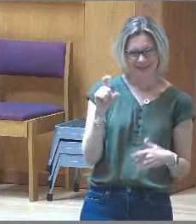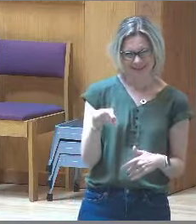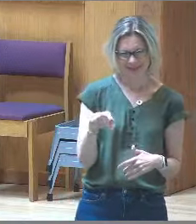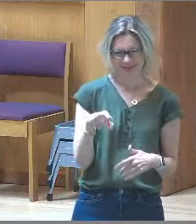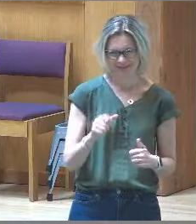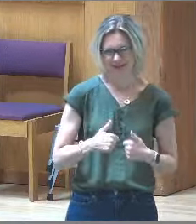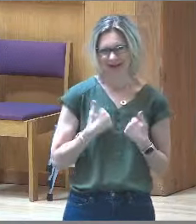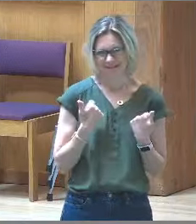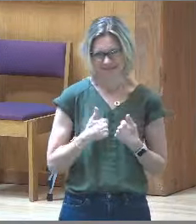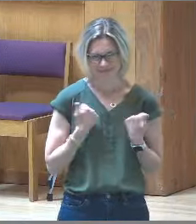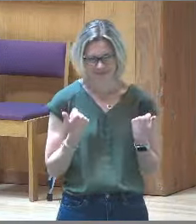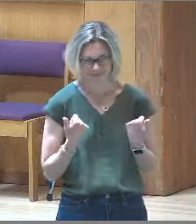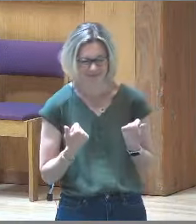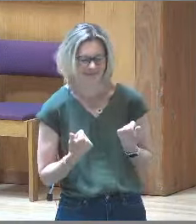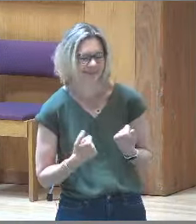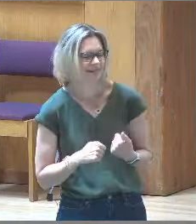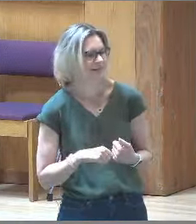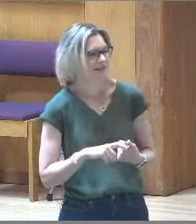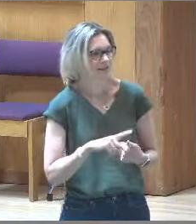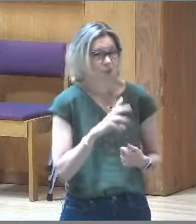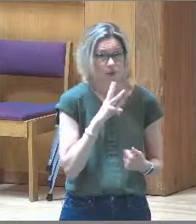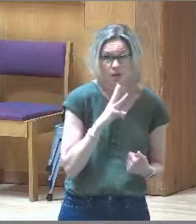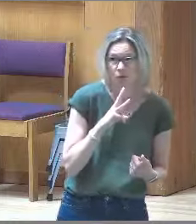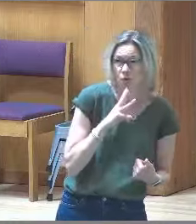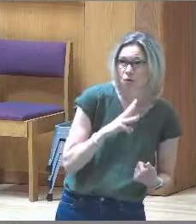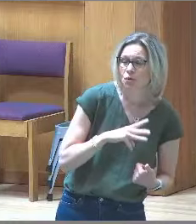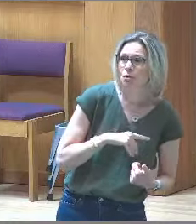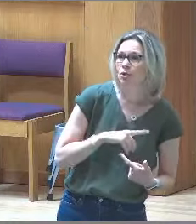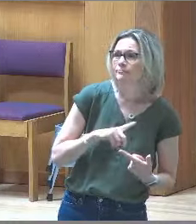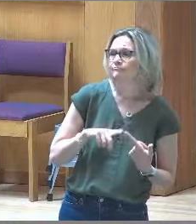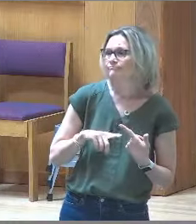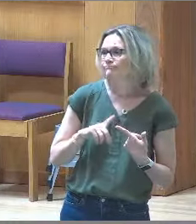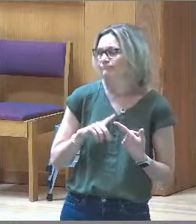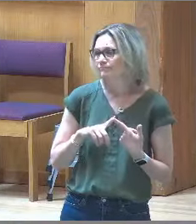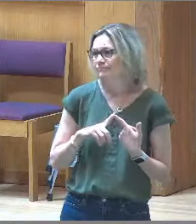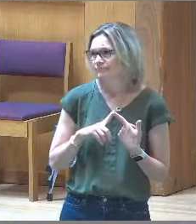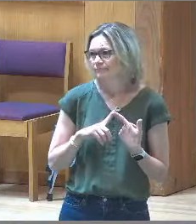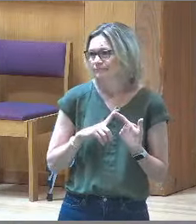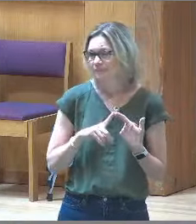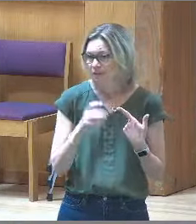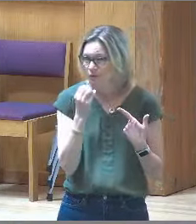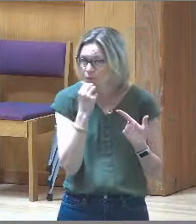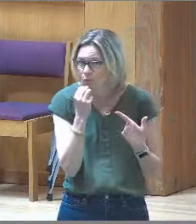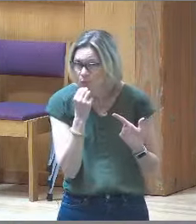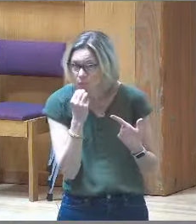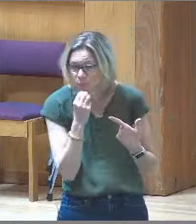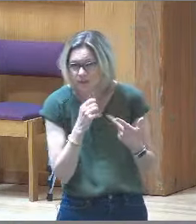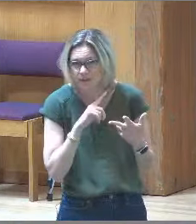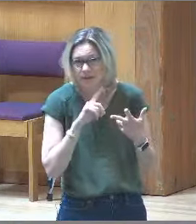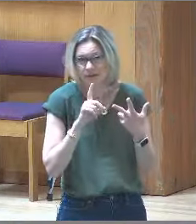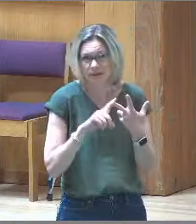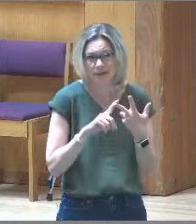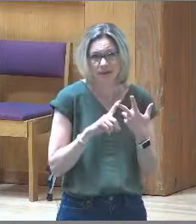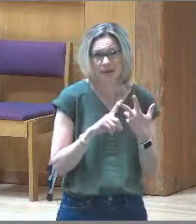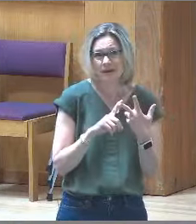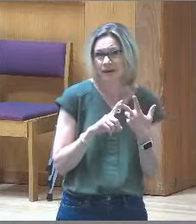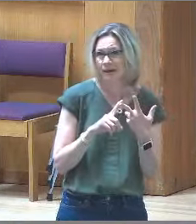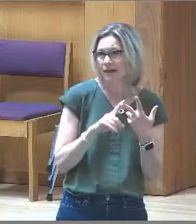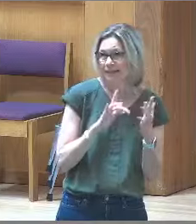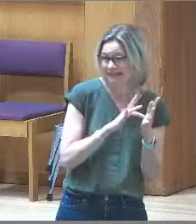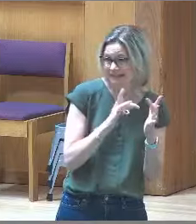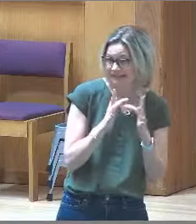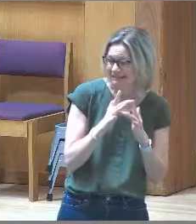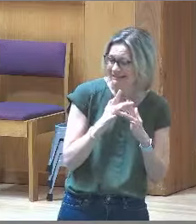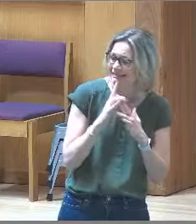alive? Water. Water. What else? Hmm? Food, right? And Jesus says, when